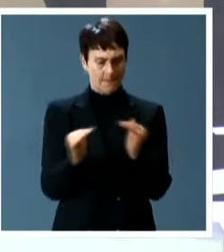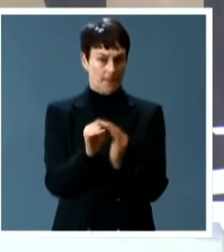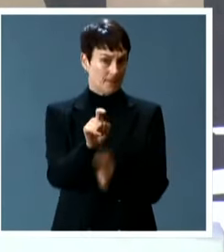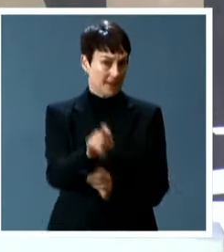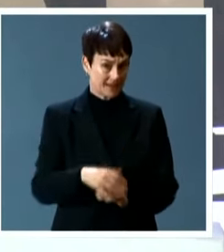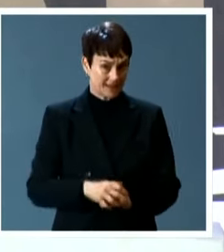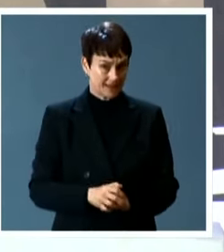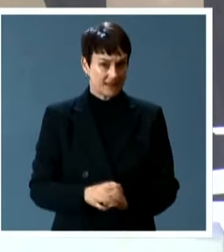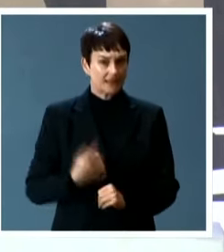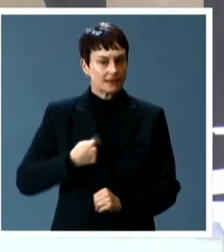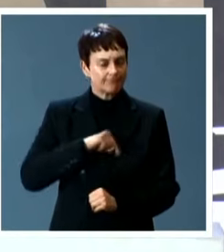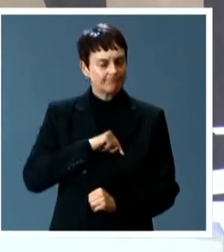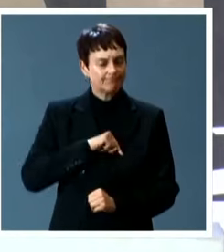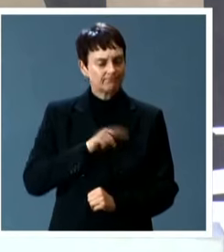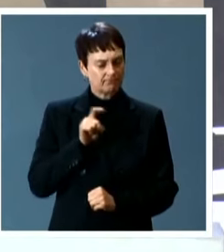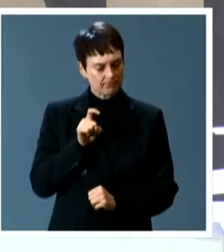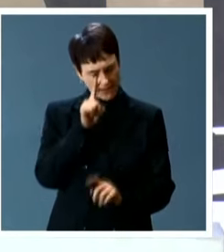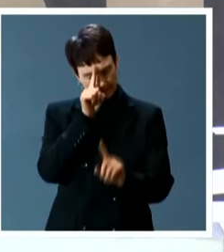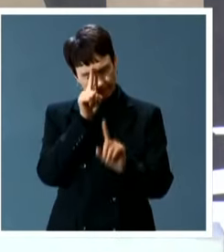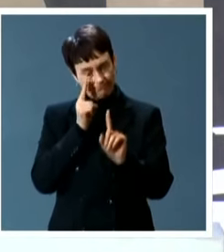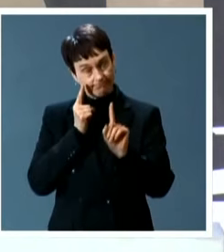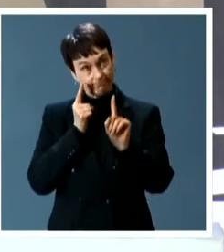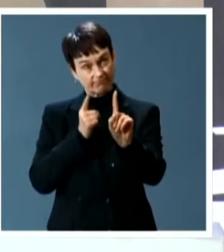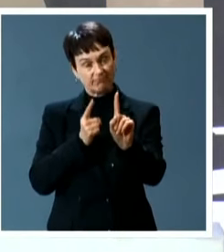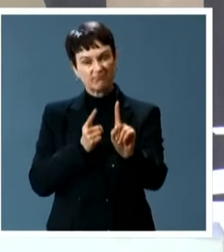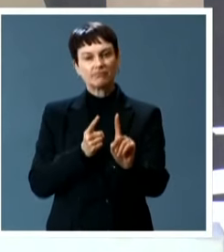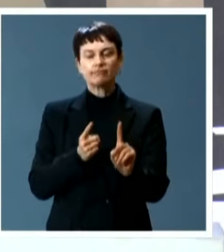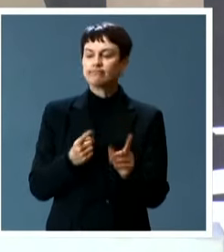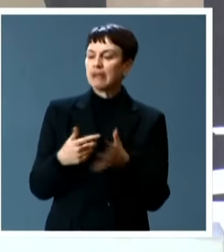anyone to be left behind. You kept